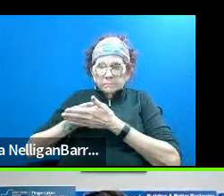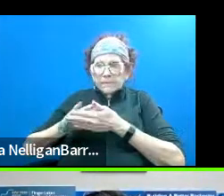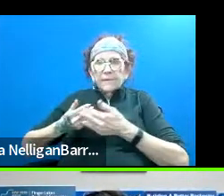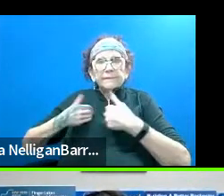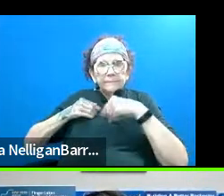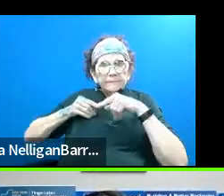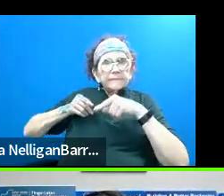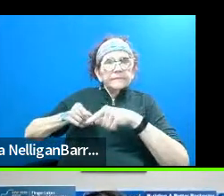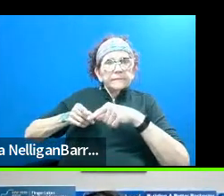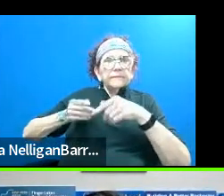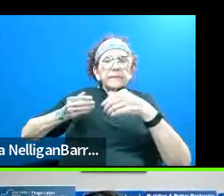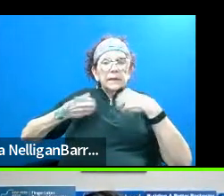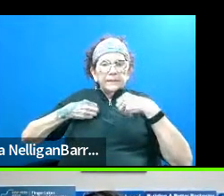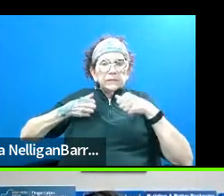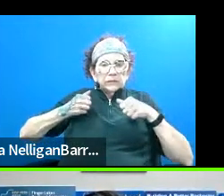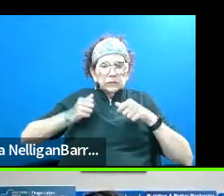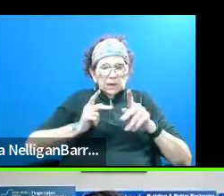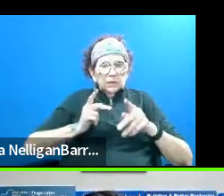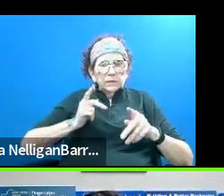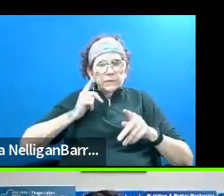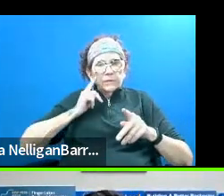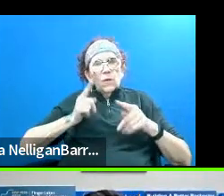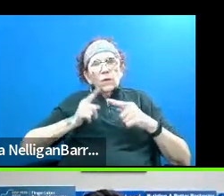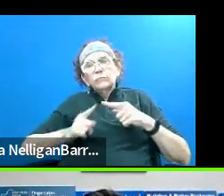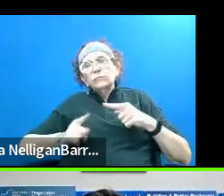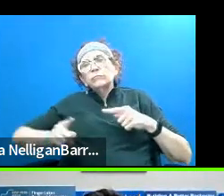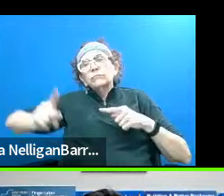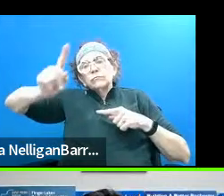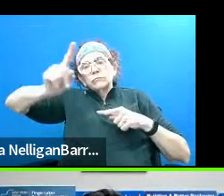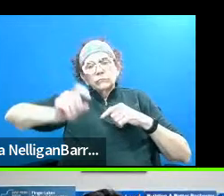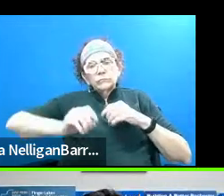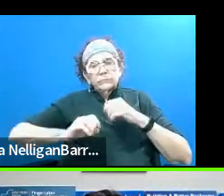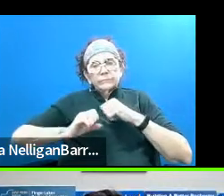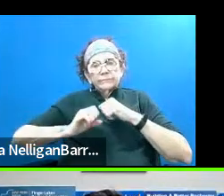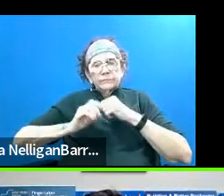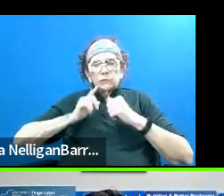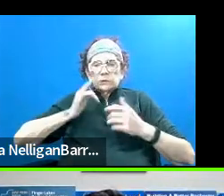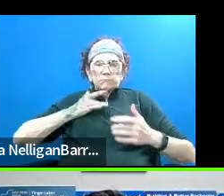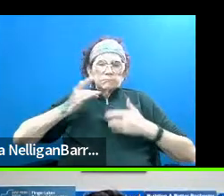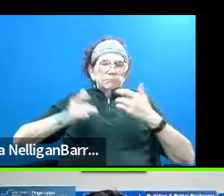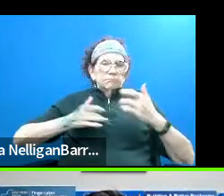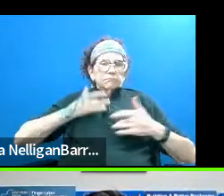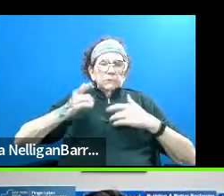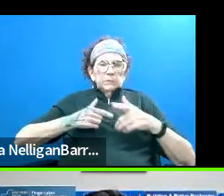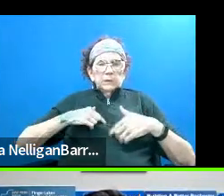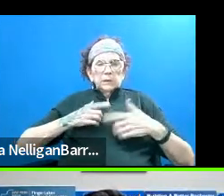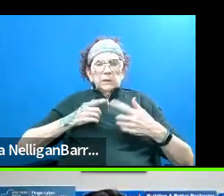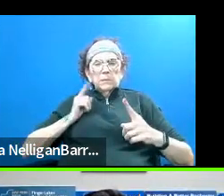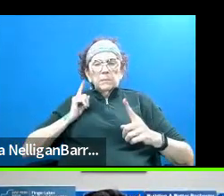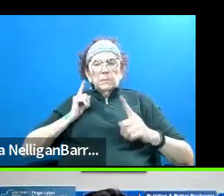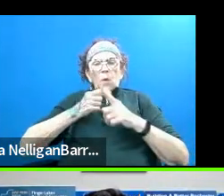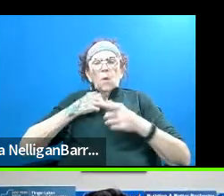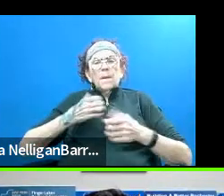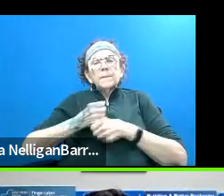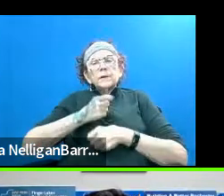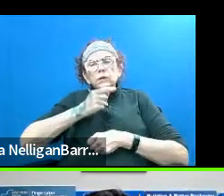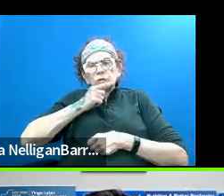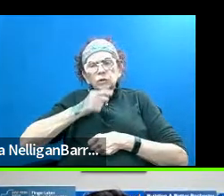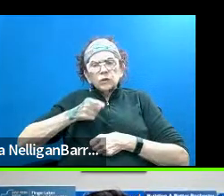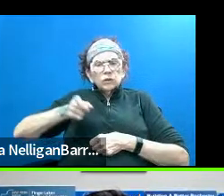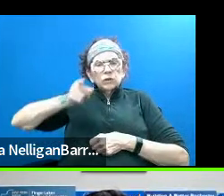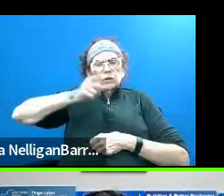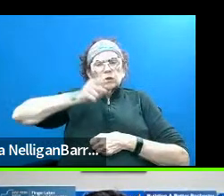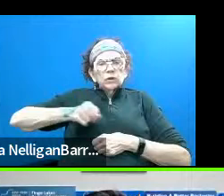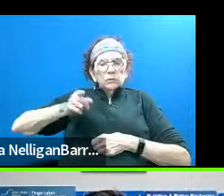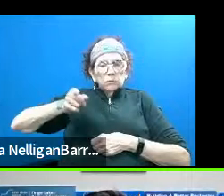for long-term success. That really is exciting to me. One other point that I want to really make sure everybody understands is that the work that we're going to be